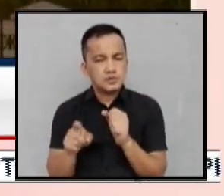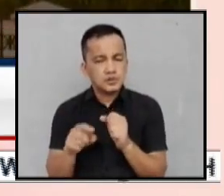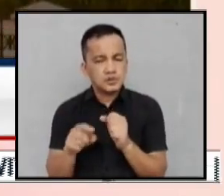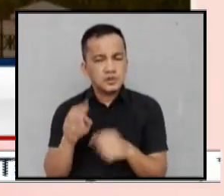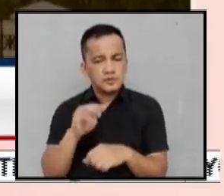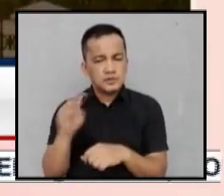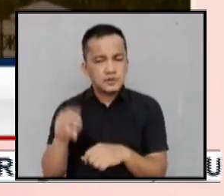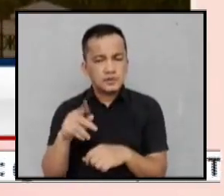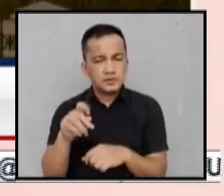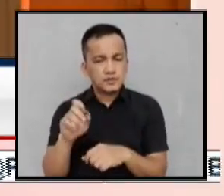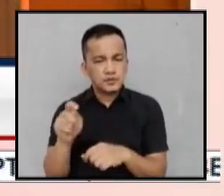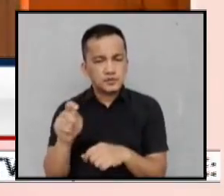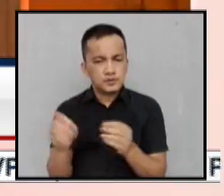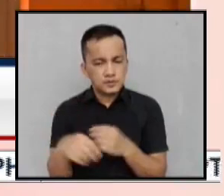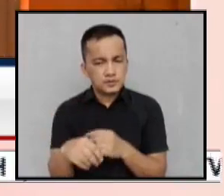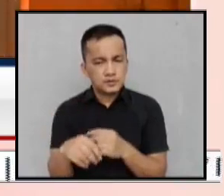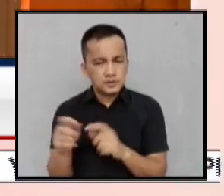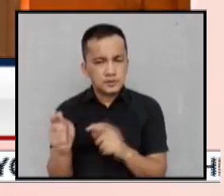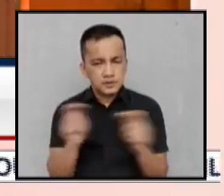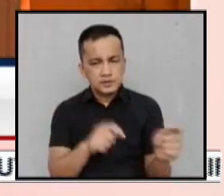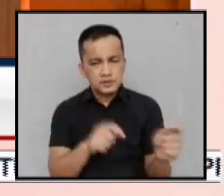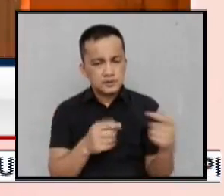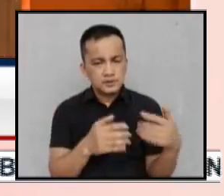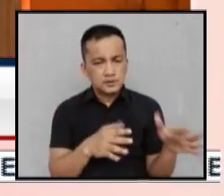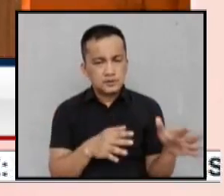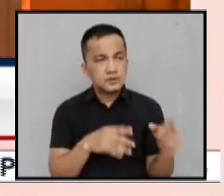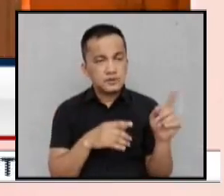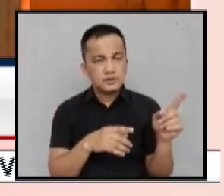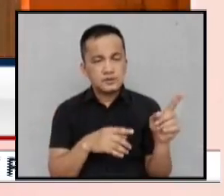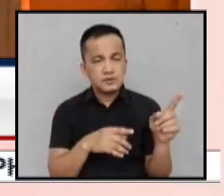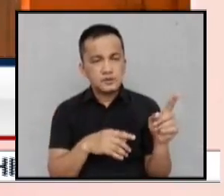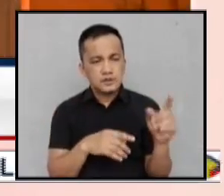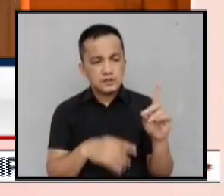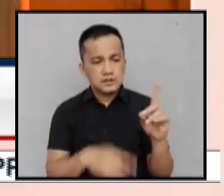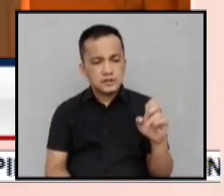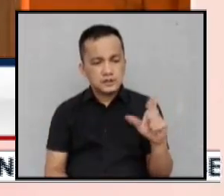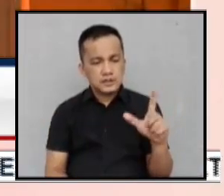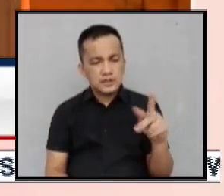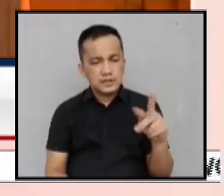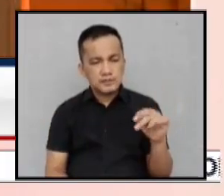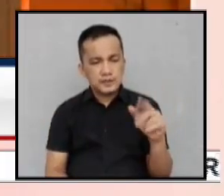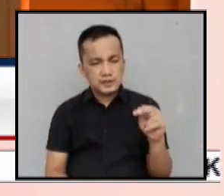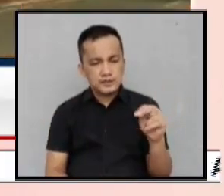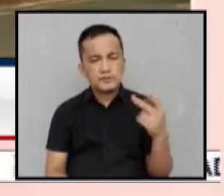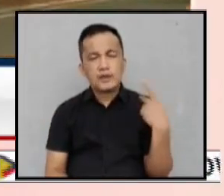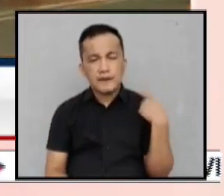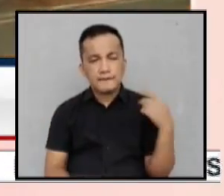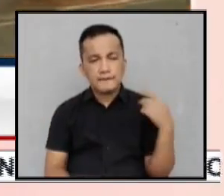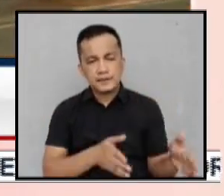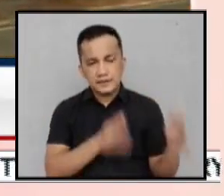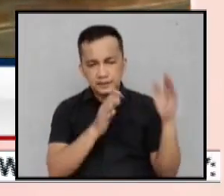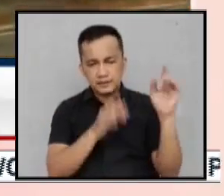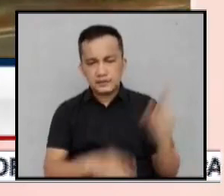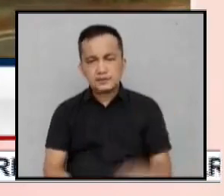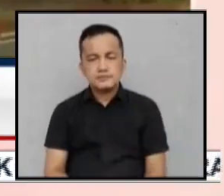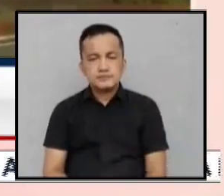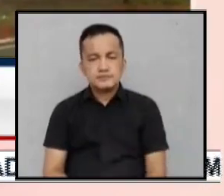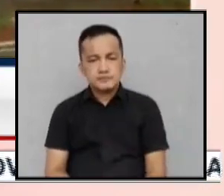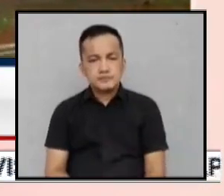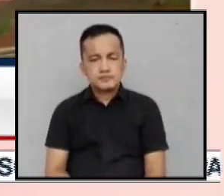Office has been transferred already to Telfan. We have a building there. So, meron na tayong maliit